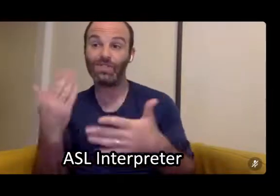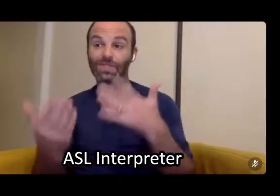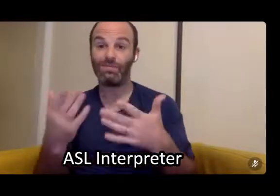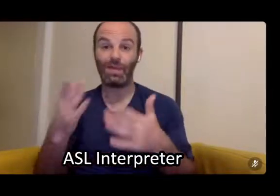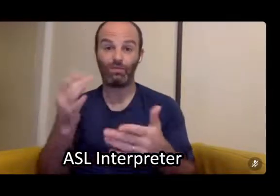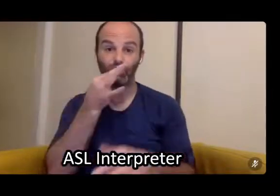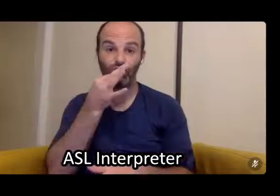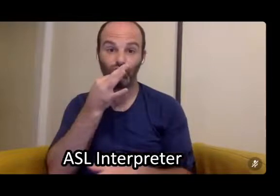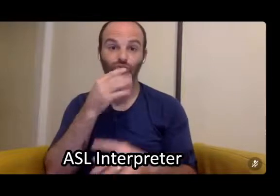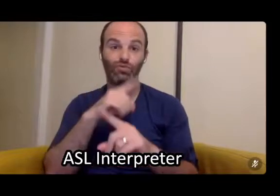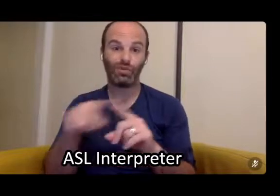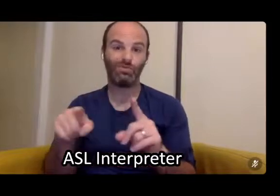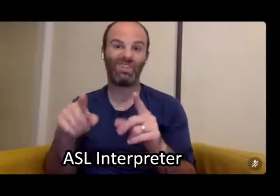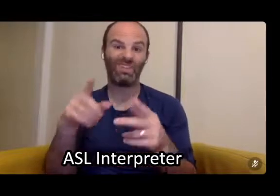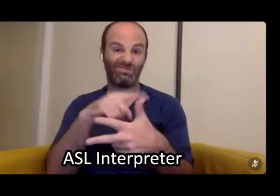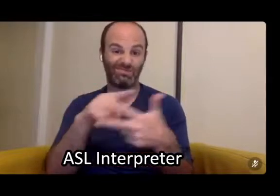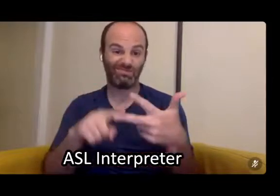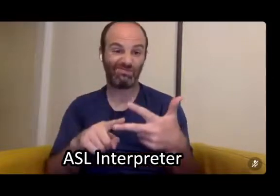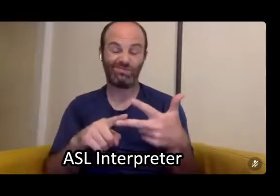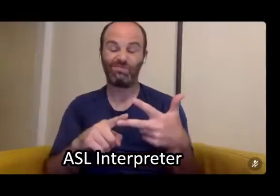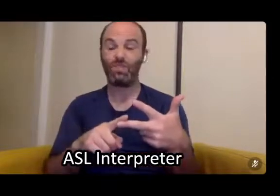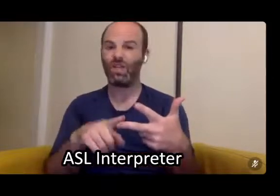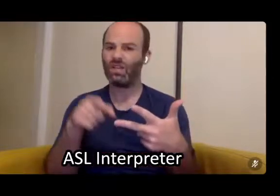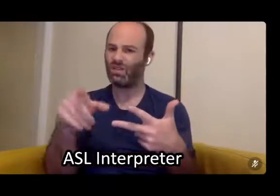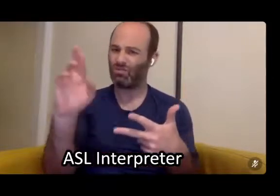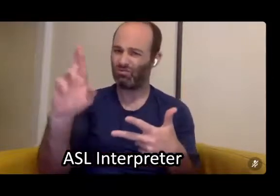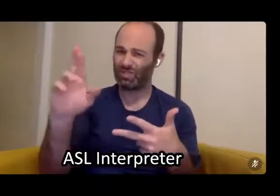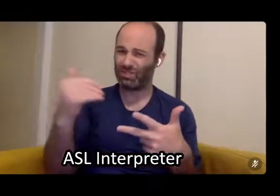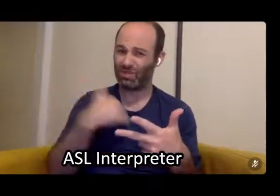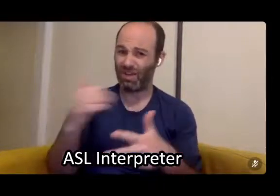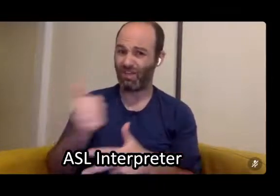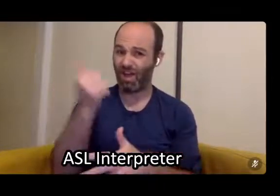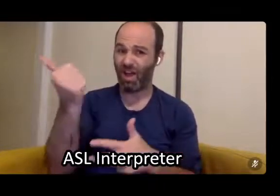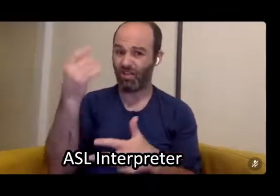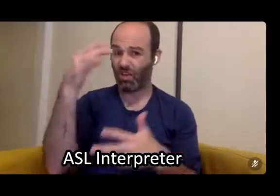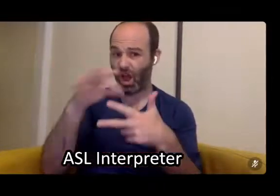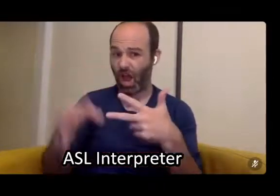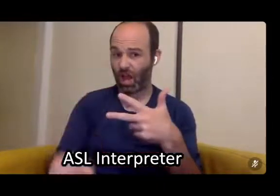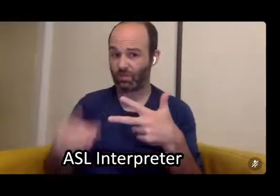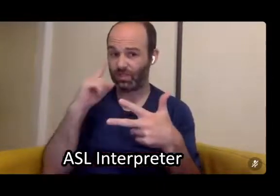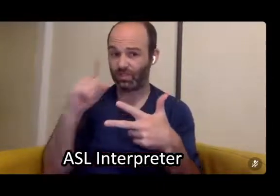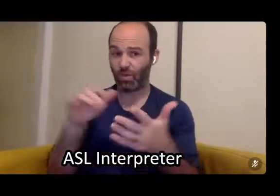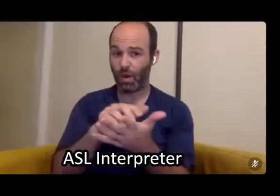about Braille dice? Well, not being able to read